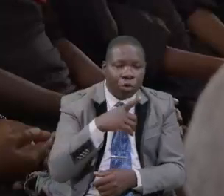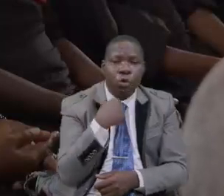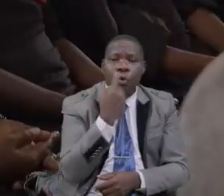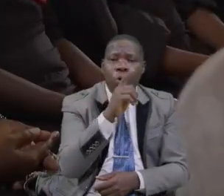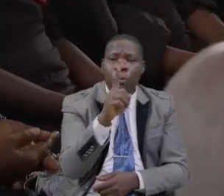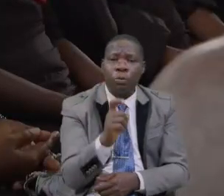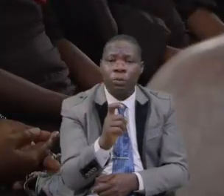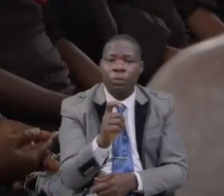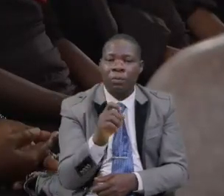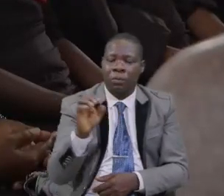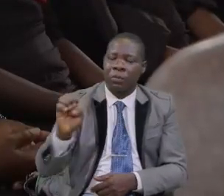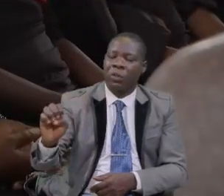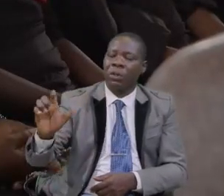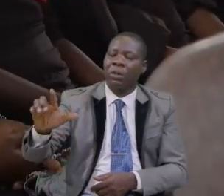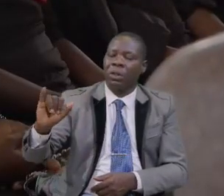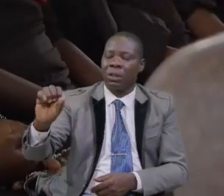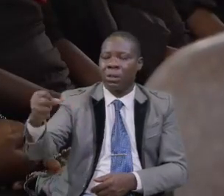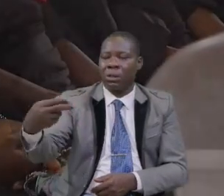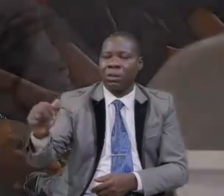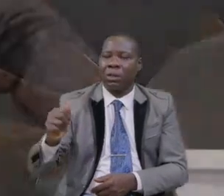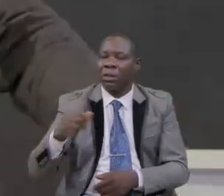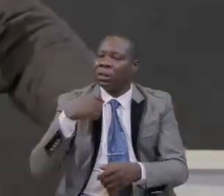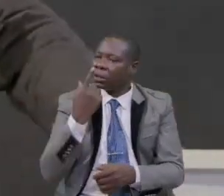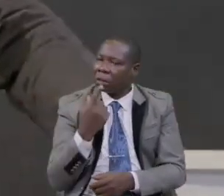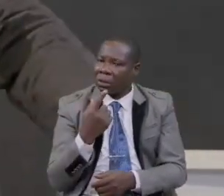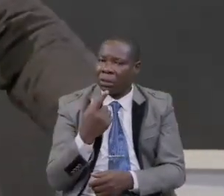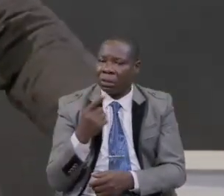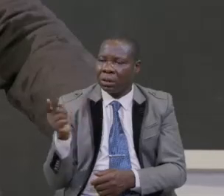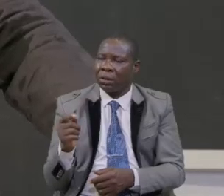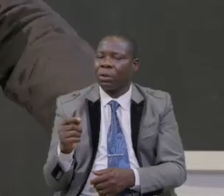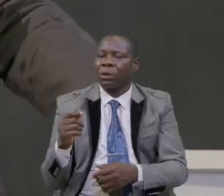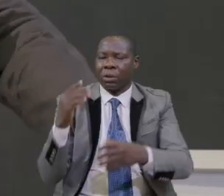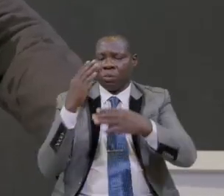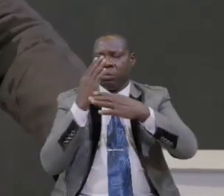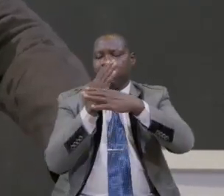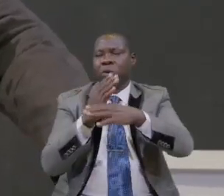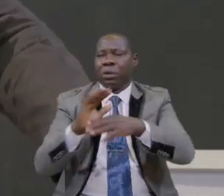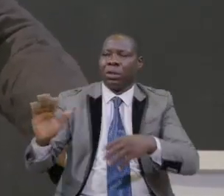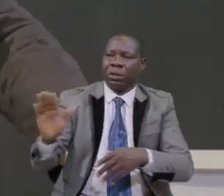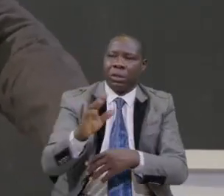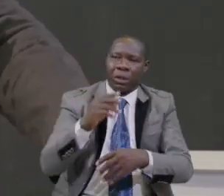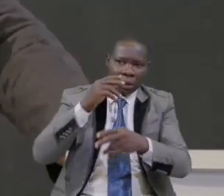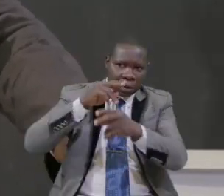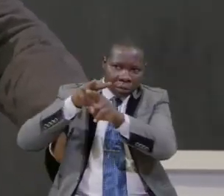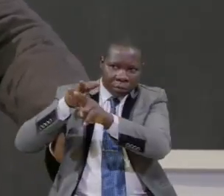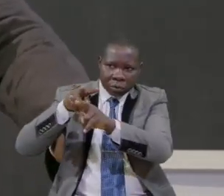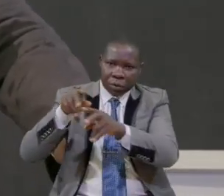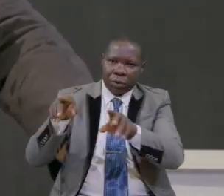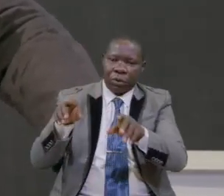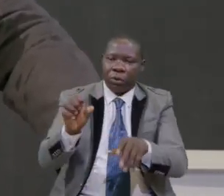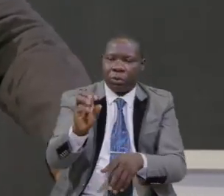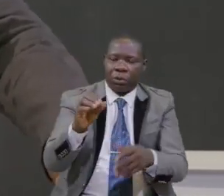Elisha said, obstruct their view, that they will stand in my front, they will